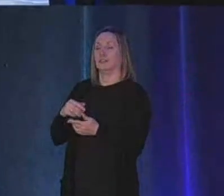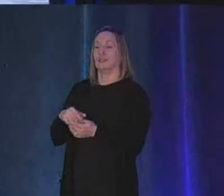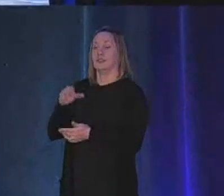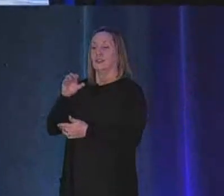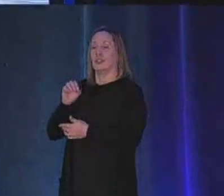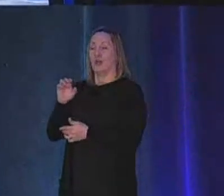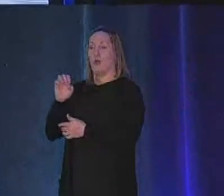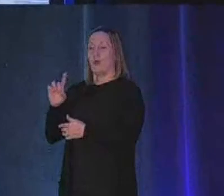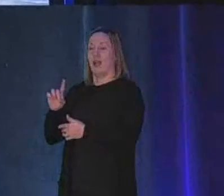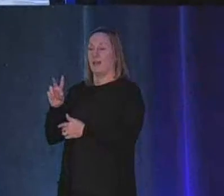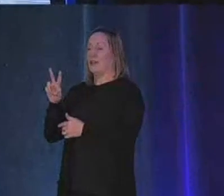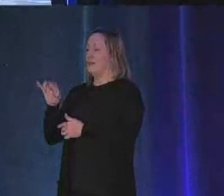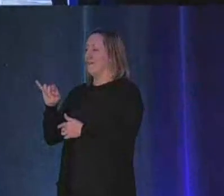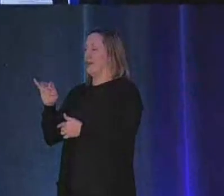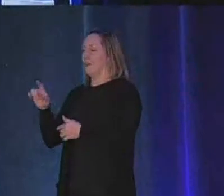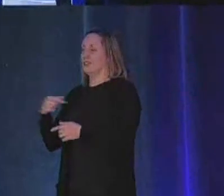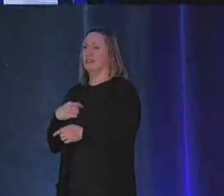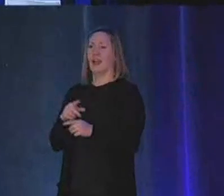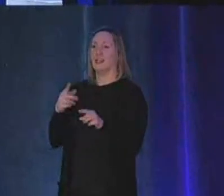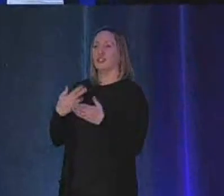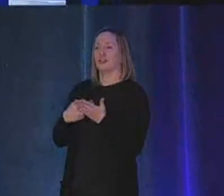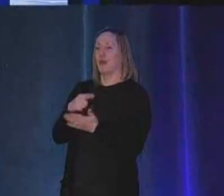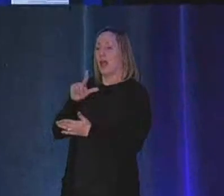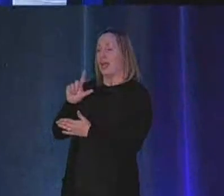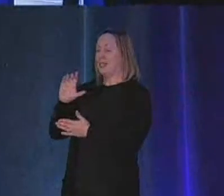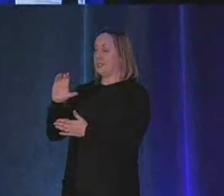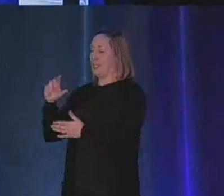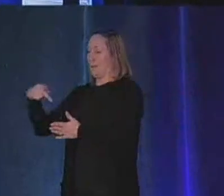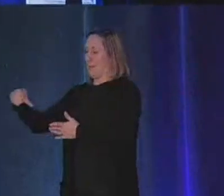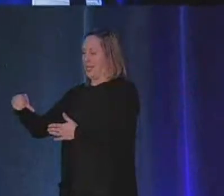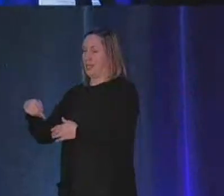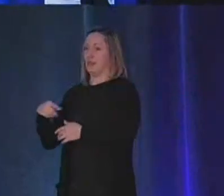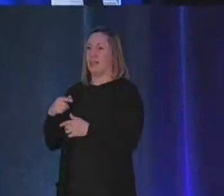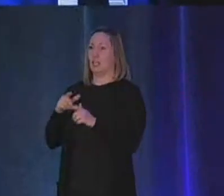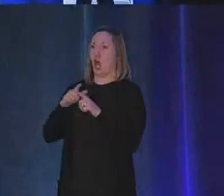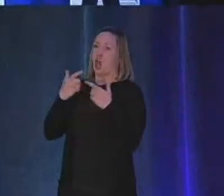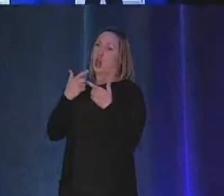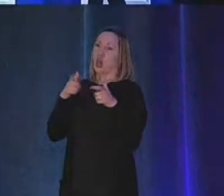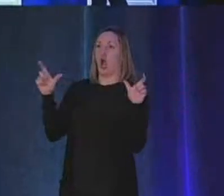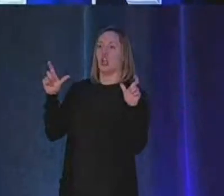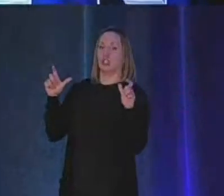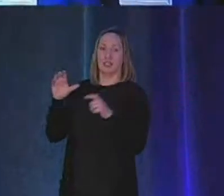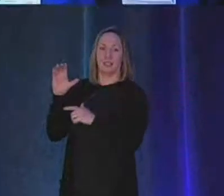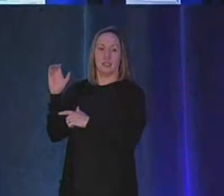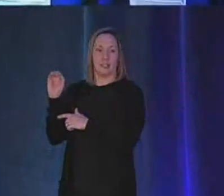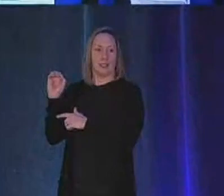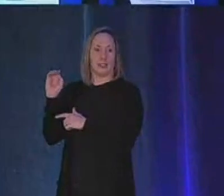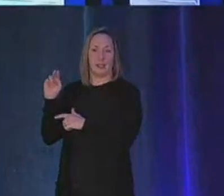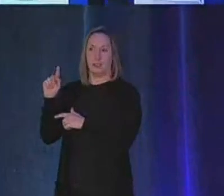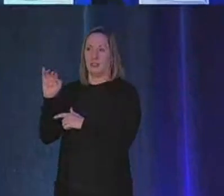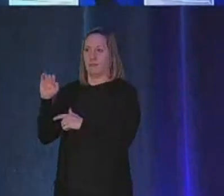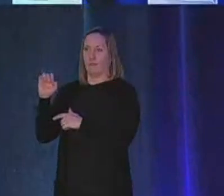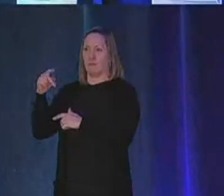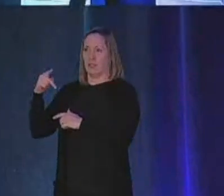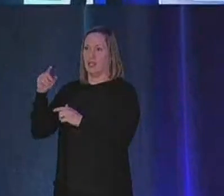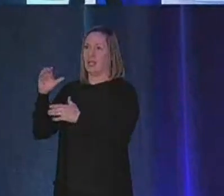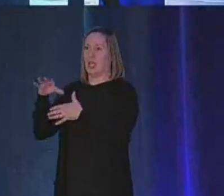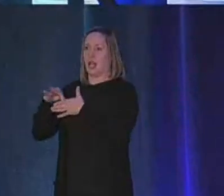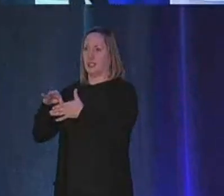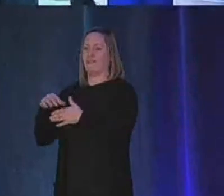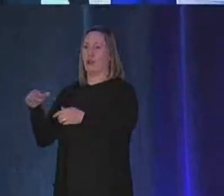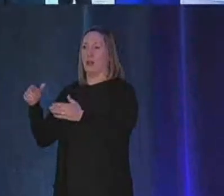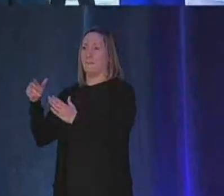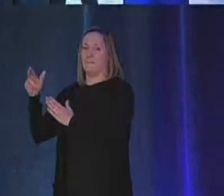remember, I talked about LCP, which stands for Largest Contentful Paint. Now, why is this